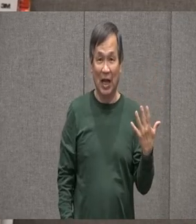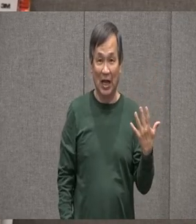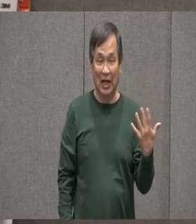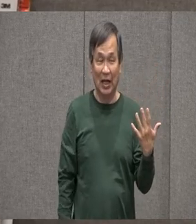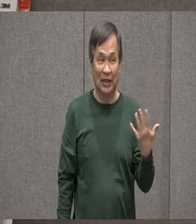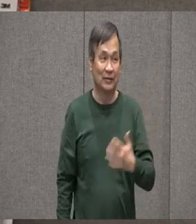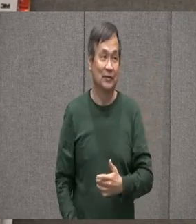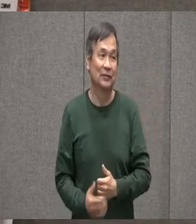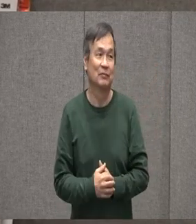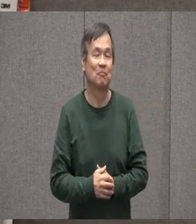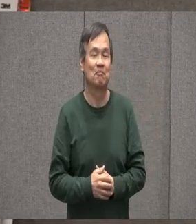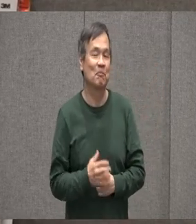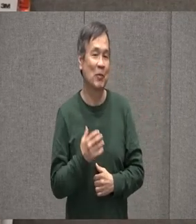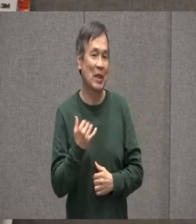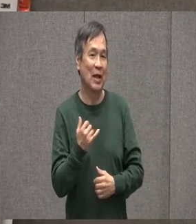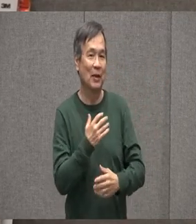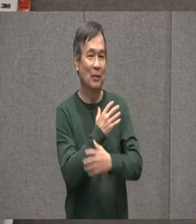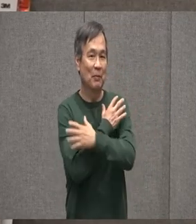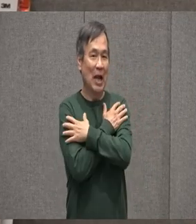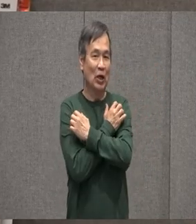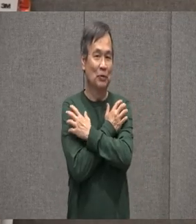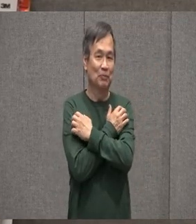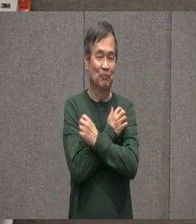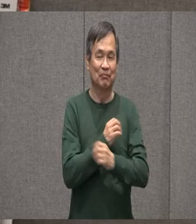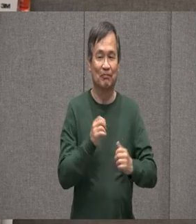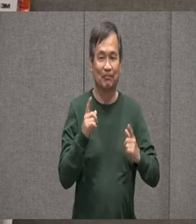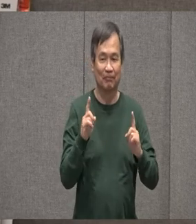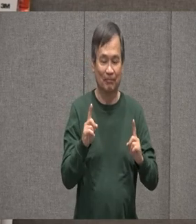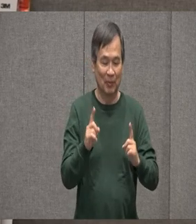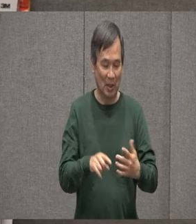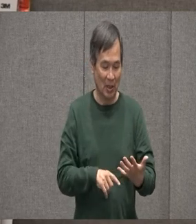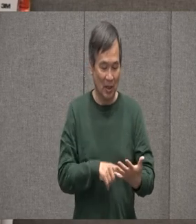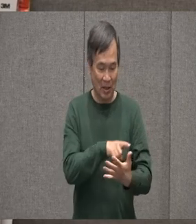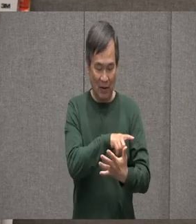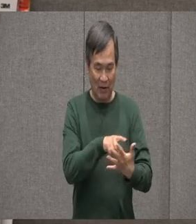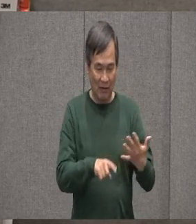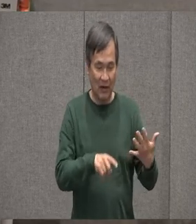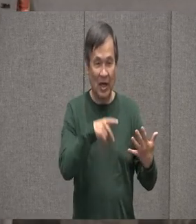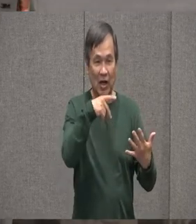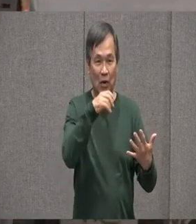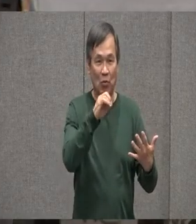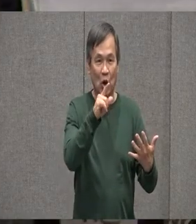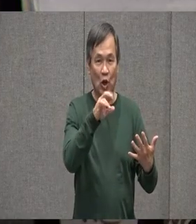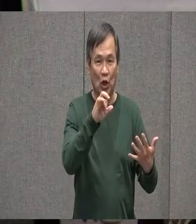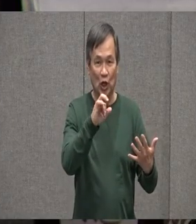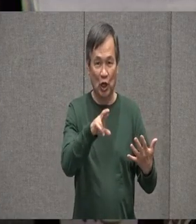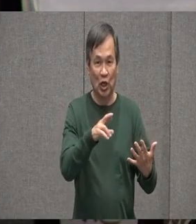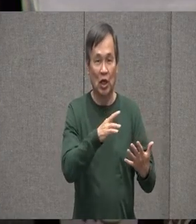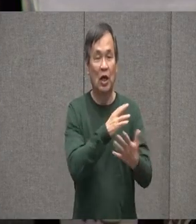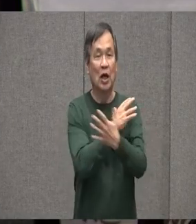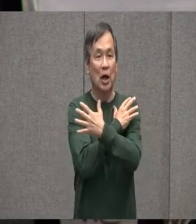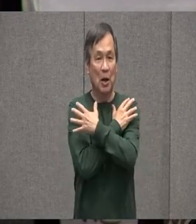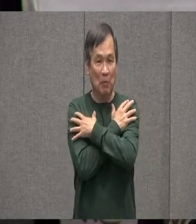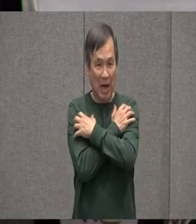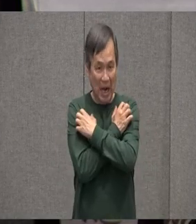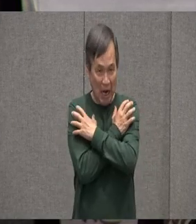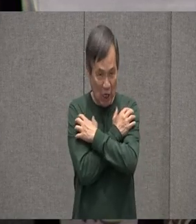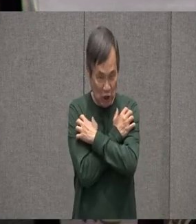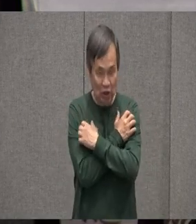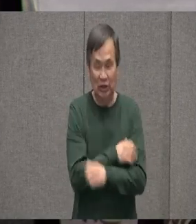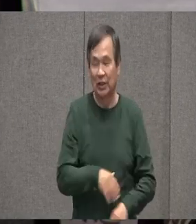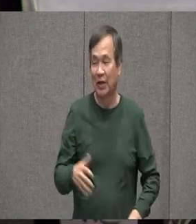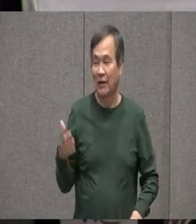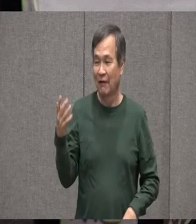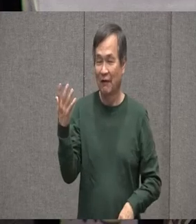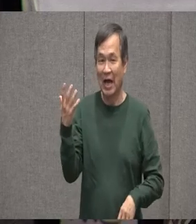So we have 2 groups of Arctic Fives. 5 polar bears on pigeon-toed paws and 5